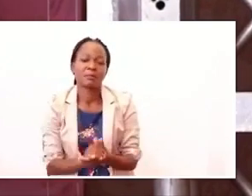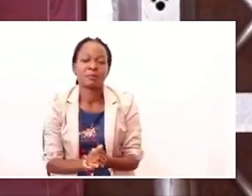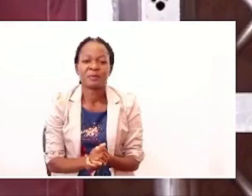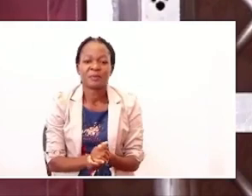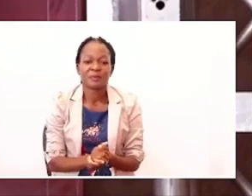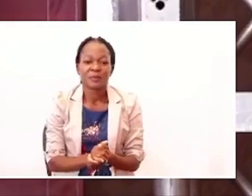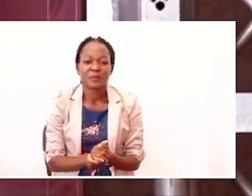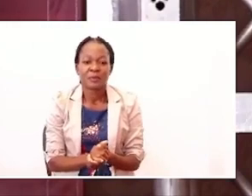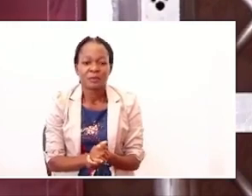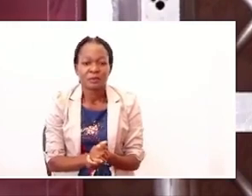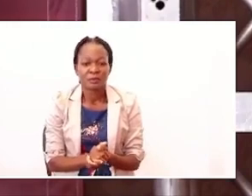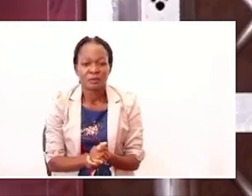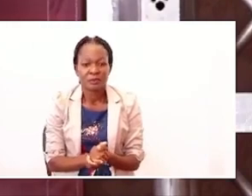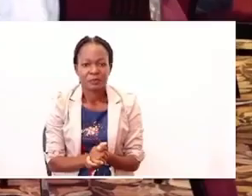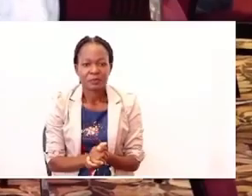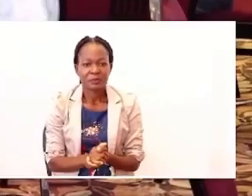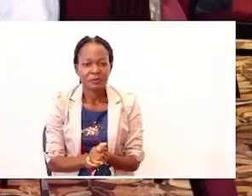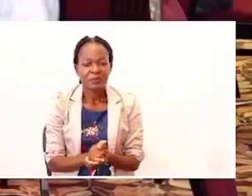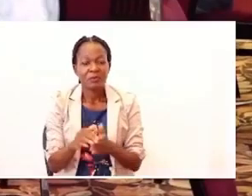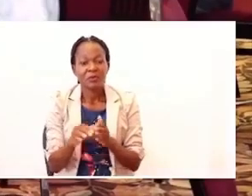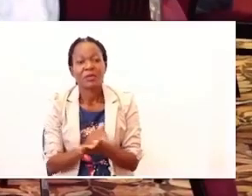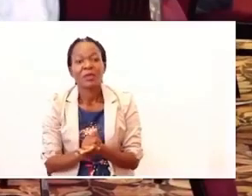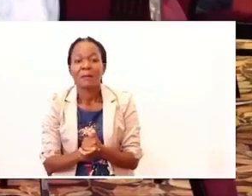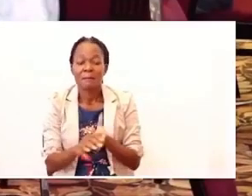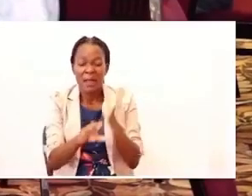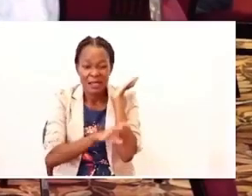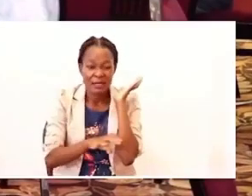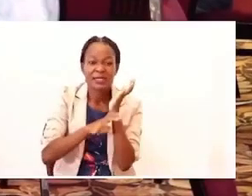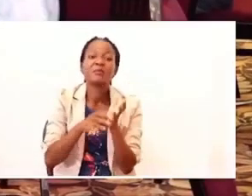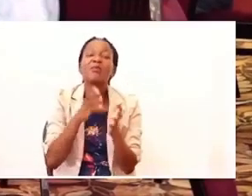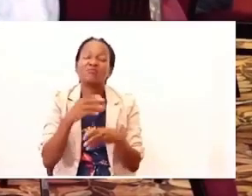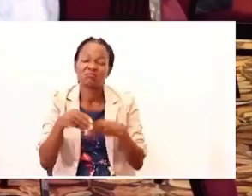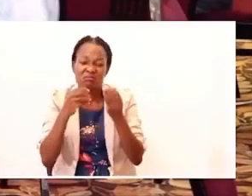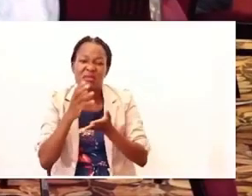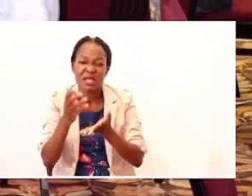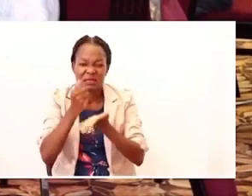HIPC countries that qualified for HIPC,